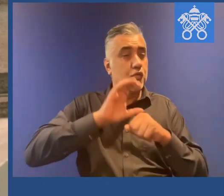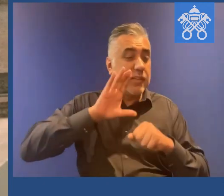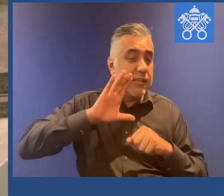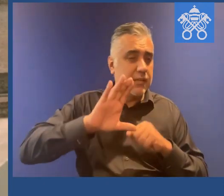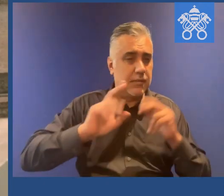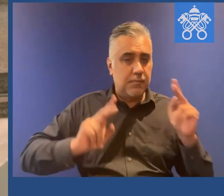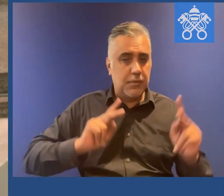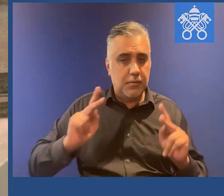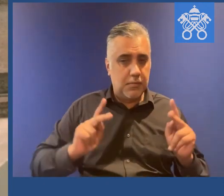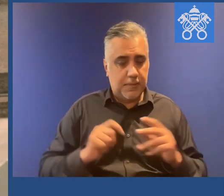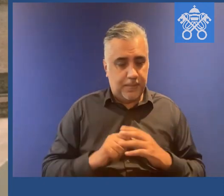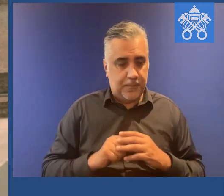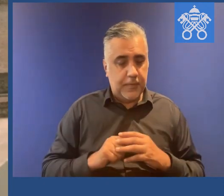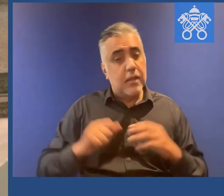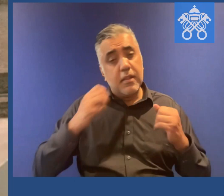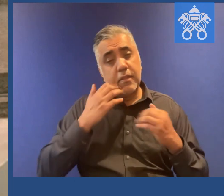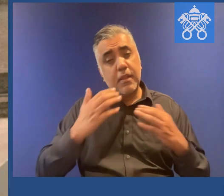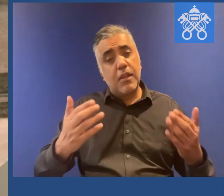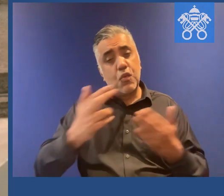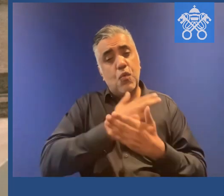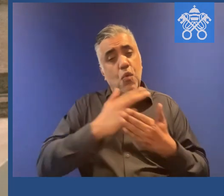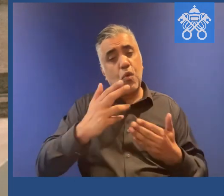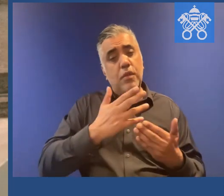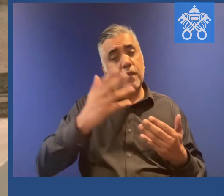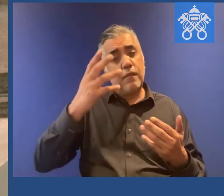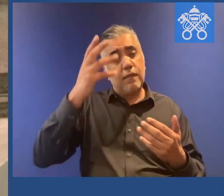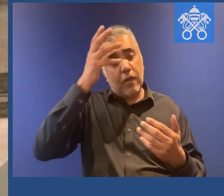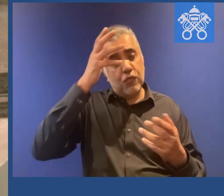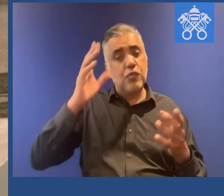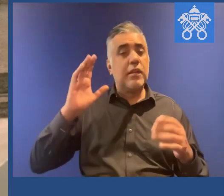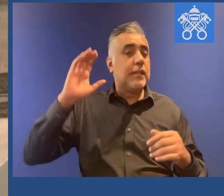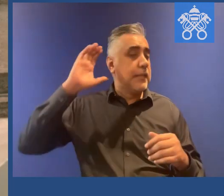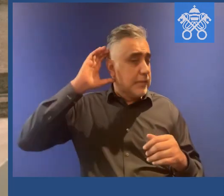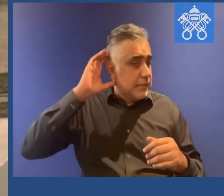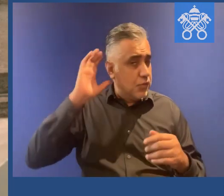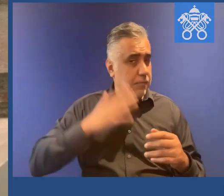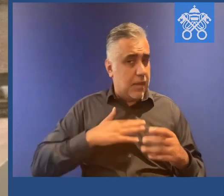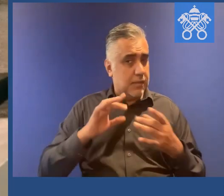people. Thank you, Holy Father, for listening to my testimony.